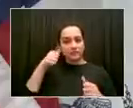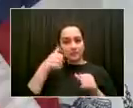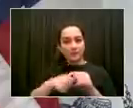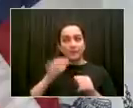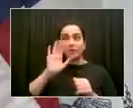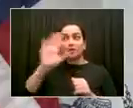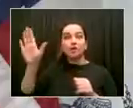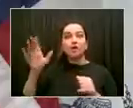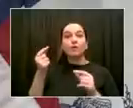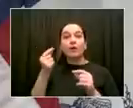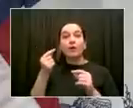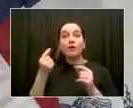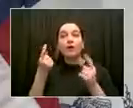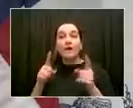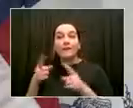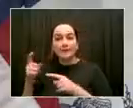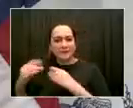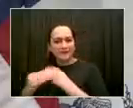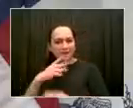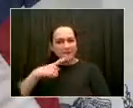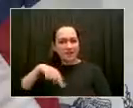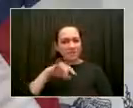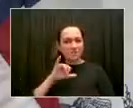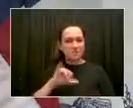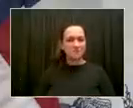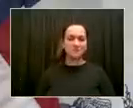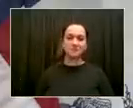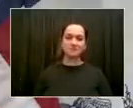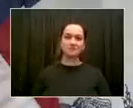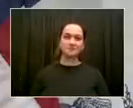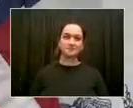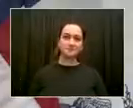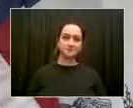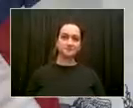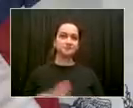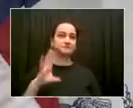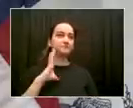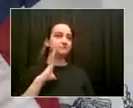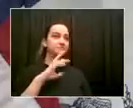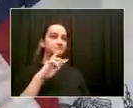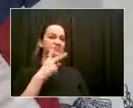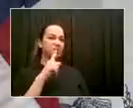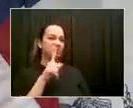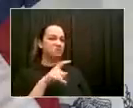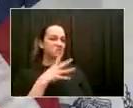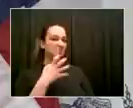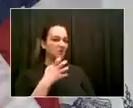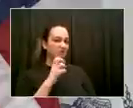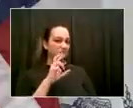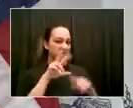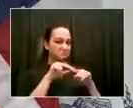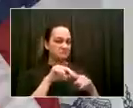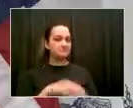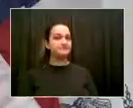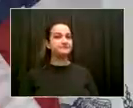Okay, just a follow-up to that. So, I mean, if the governor doesn't restore local